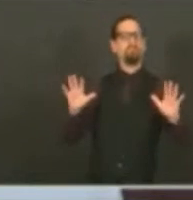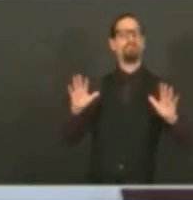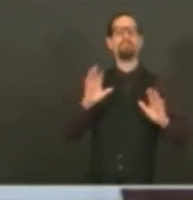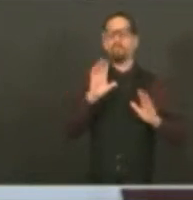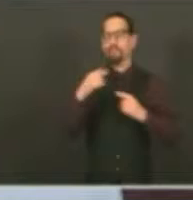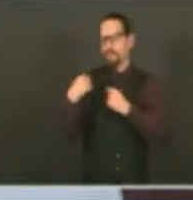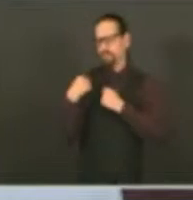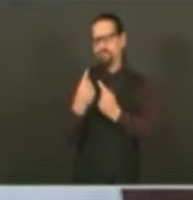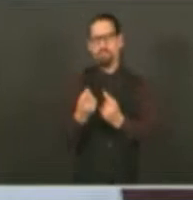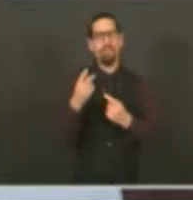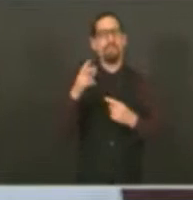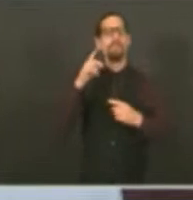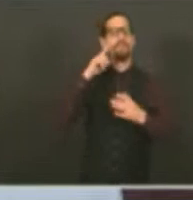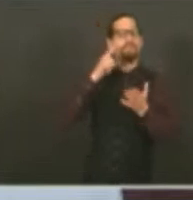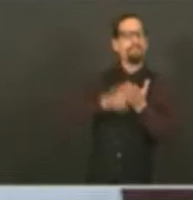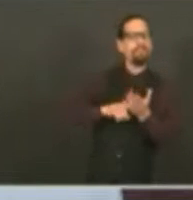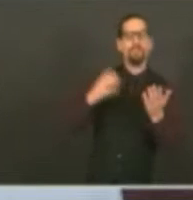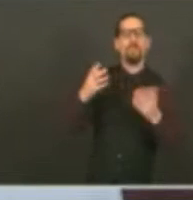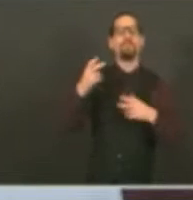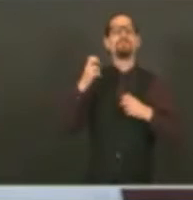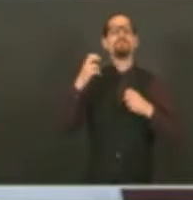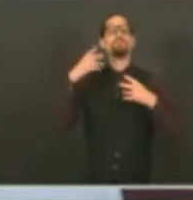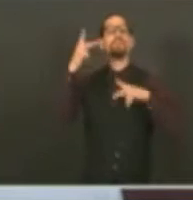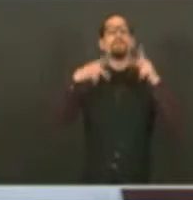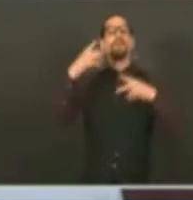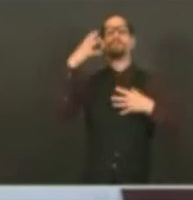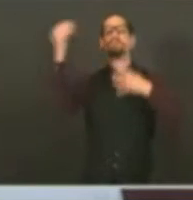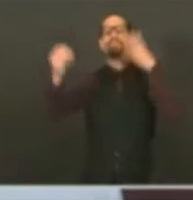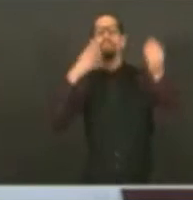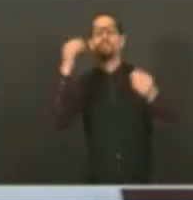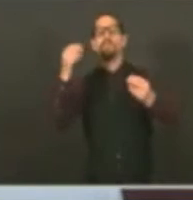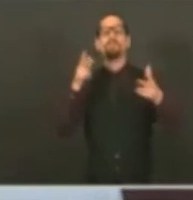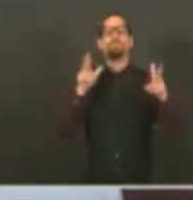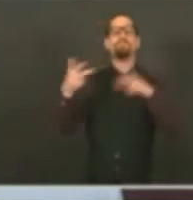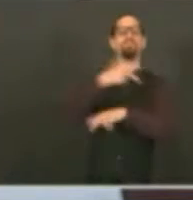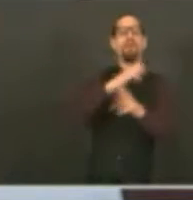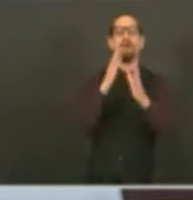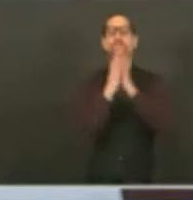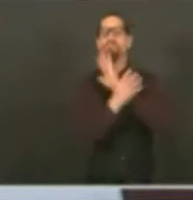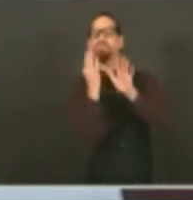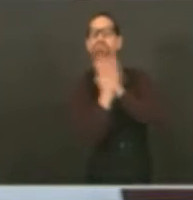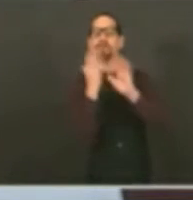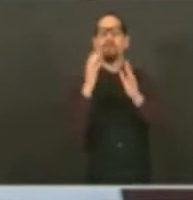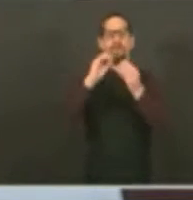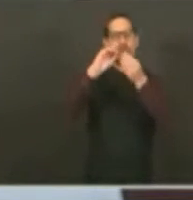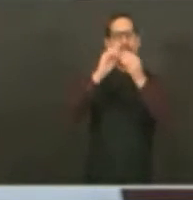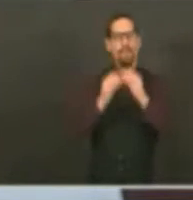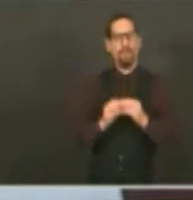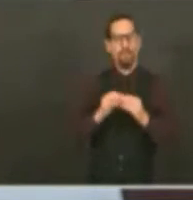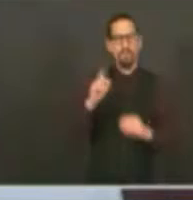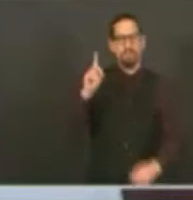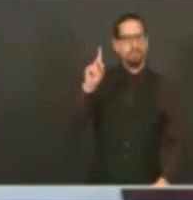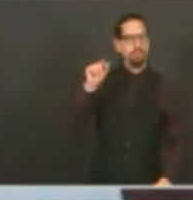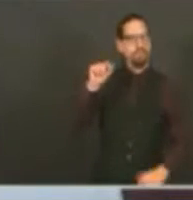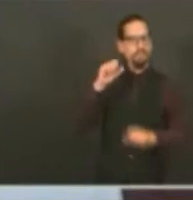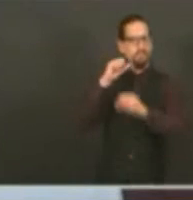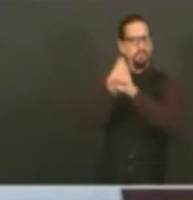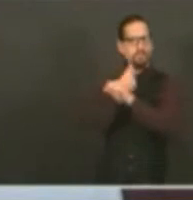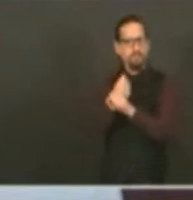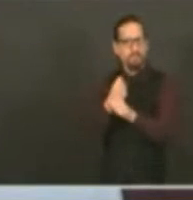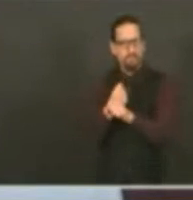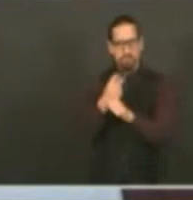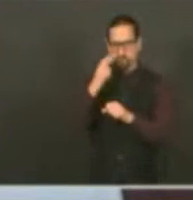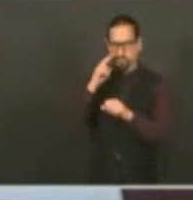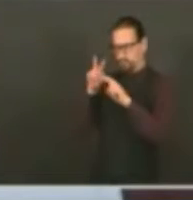people are out and about, is a key indicator of cases. If people are out and about and on our